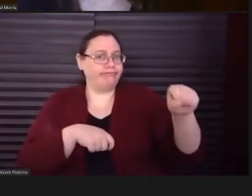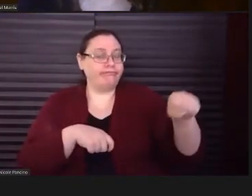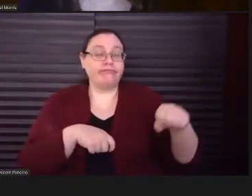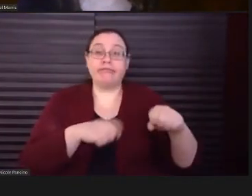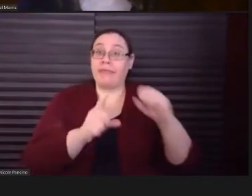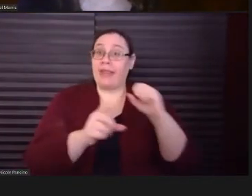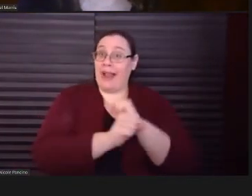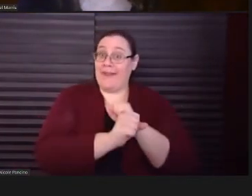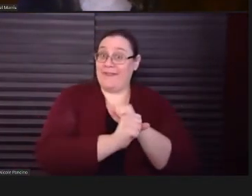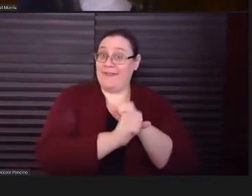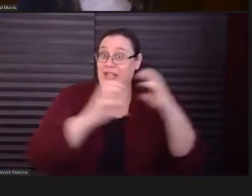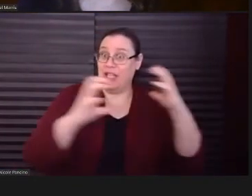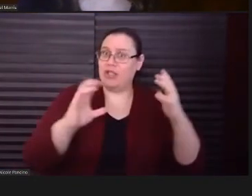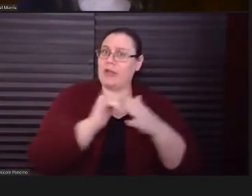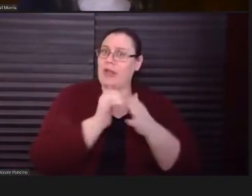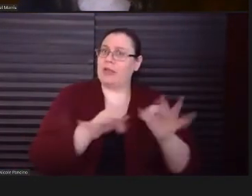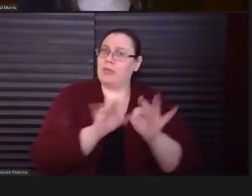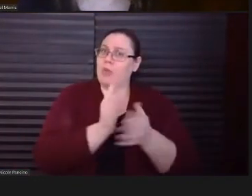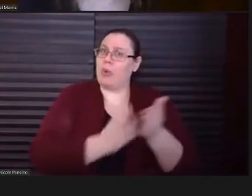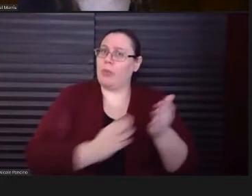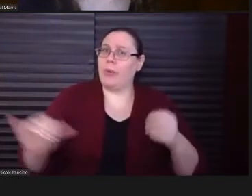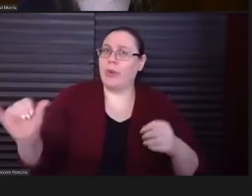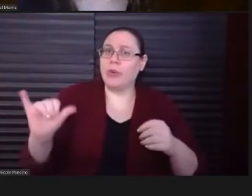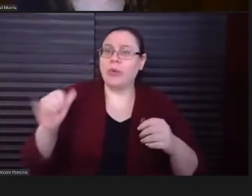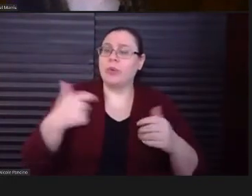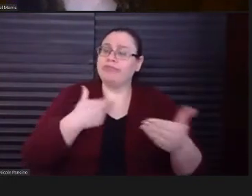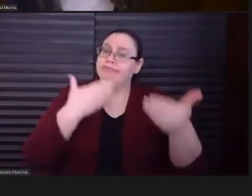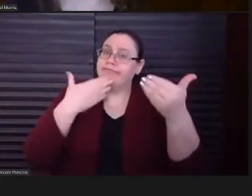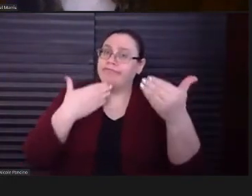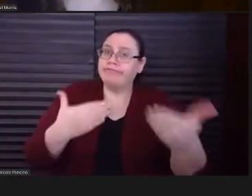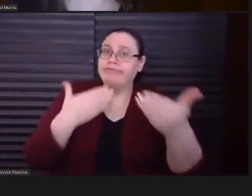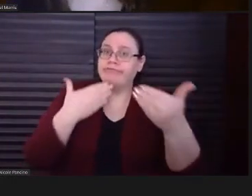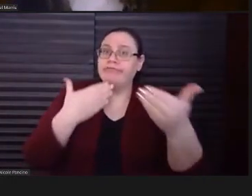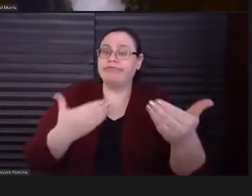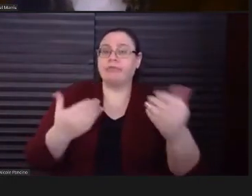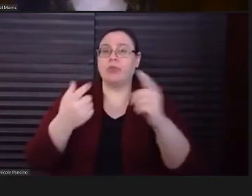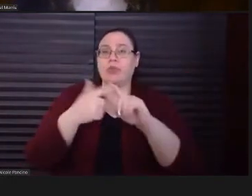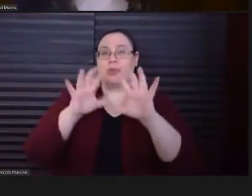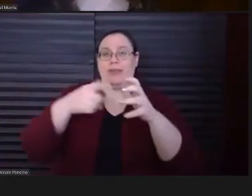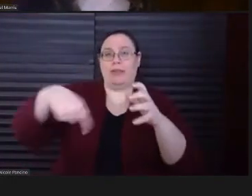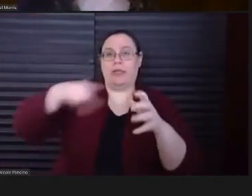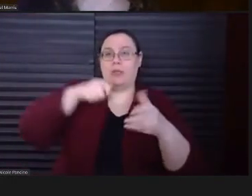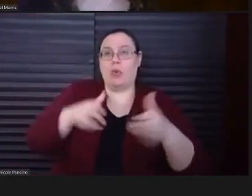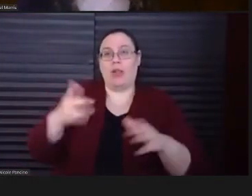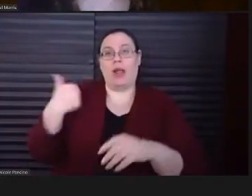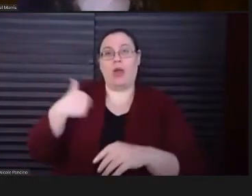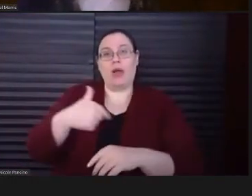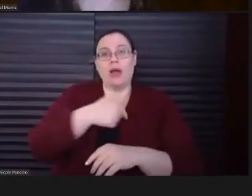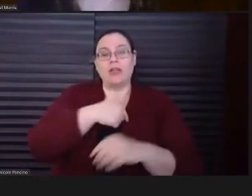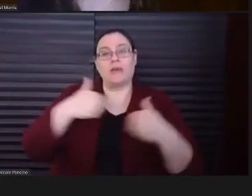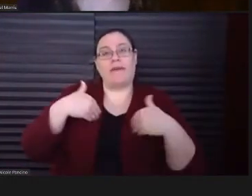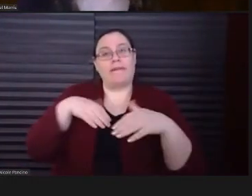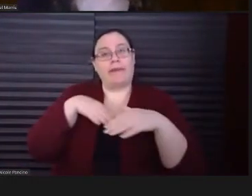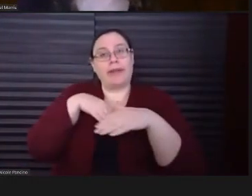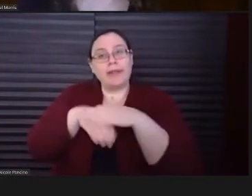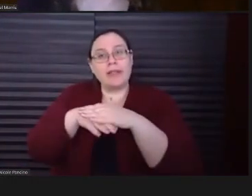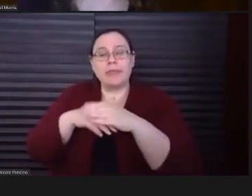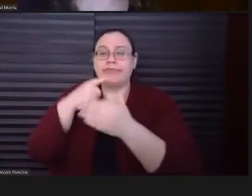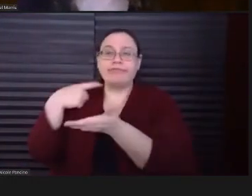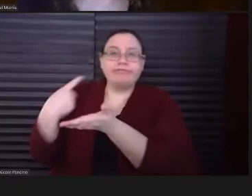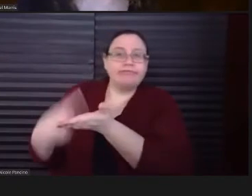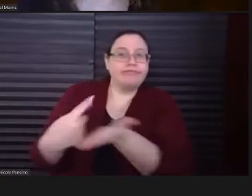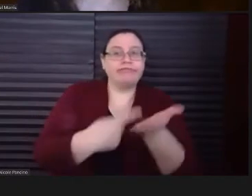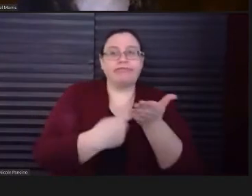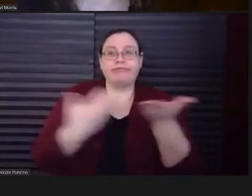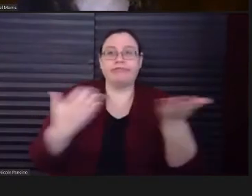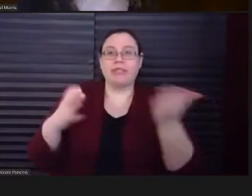really an important aspect as well. We're so grateful to the team that allowed us to have an accessibility conversation here at